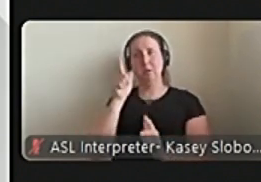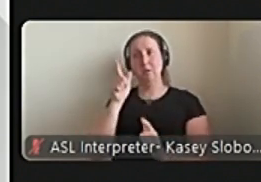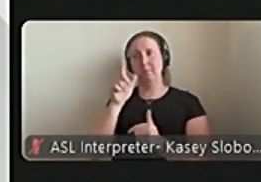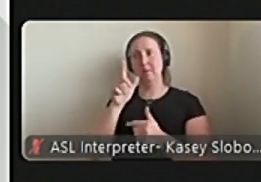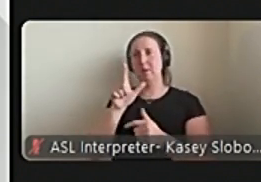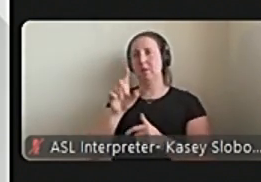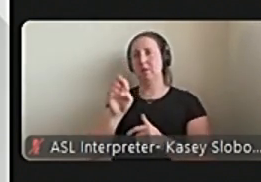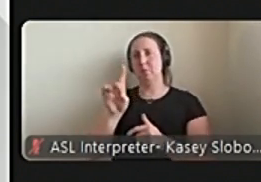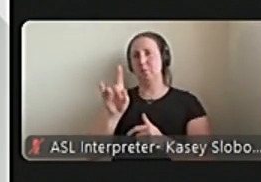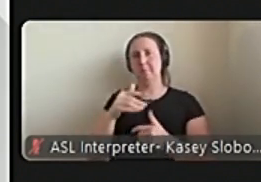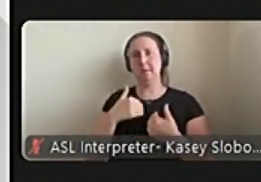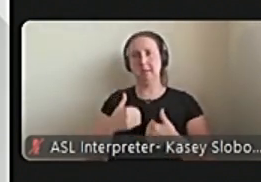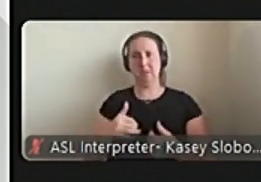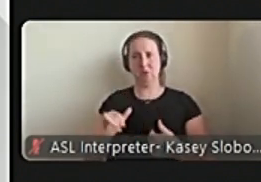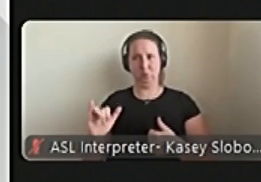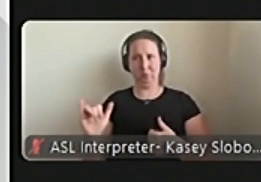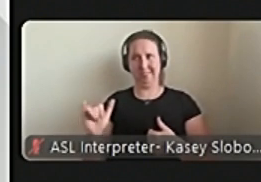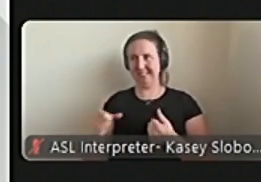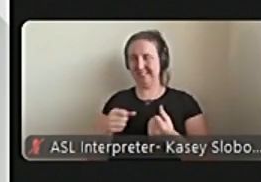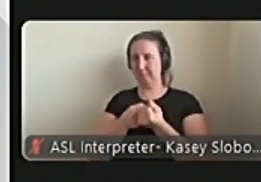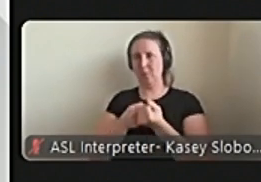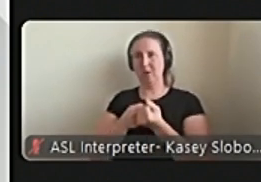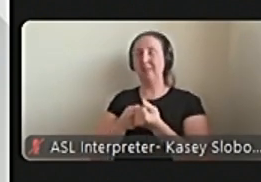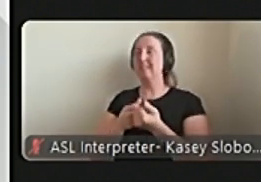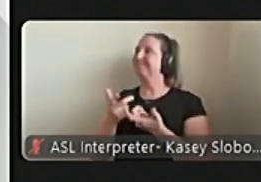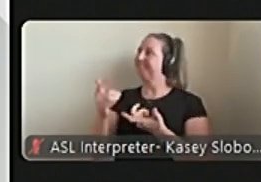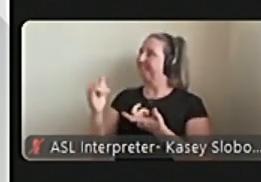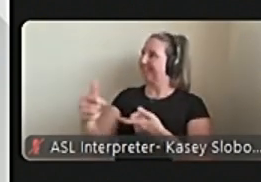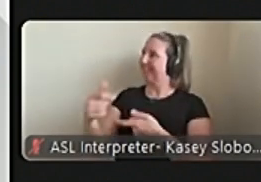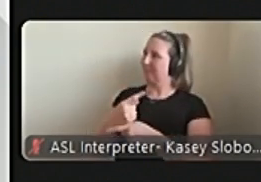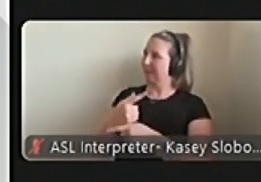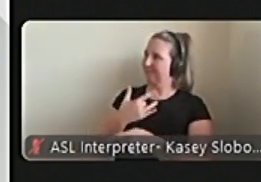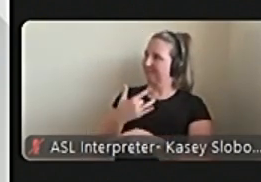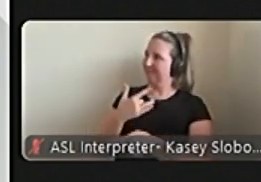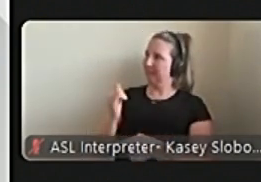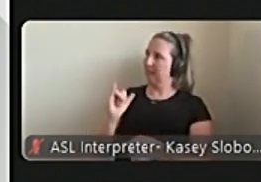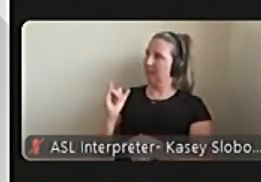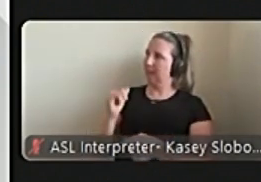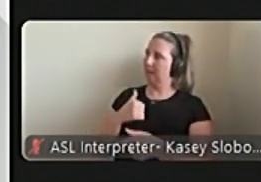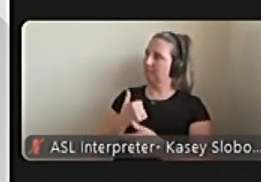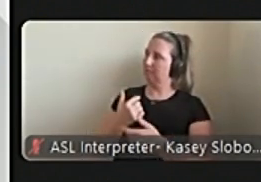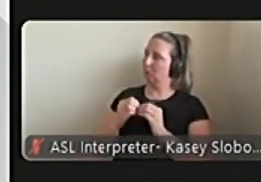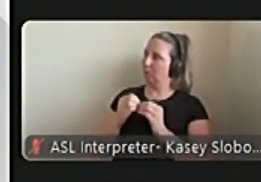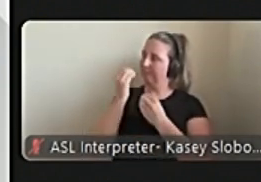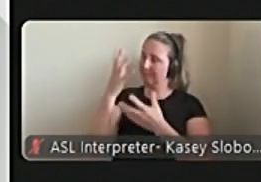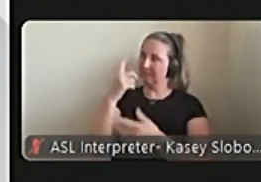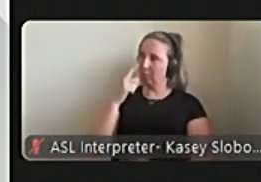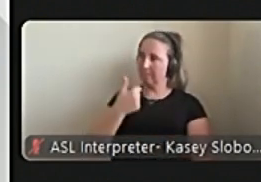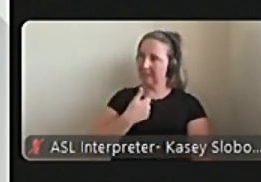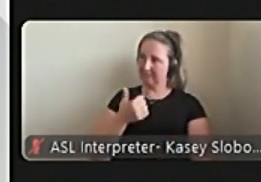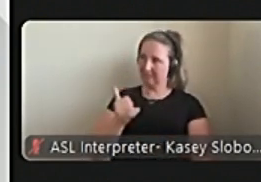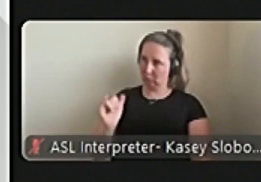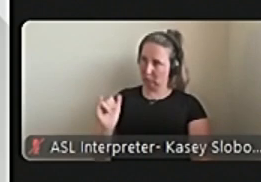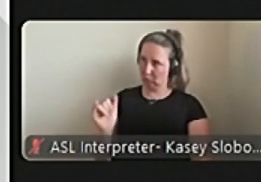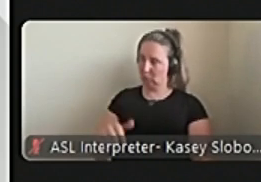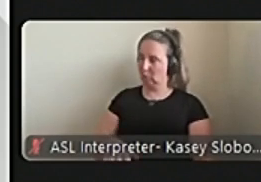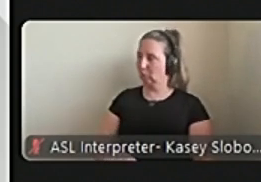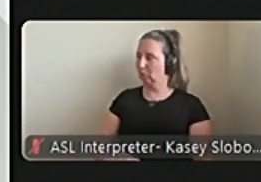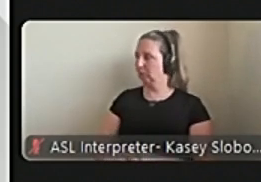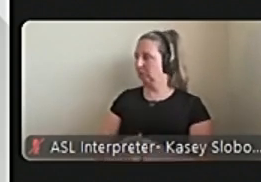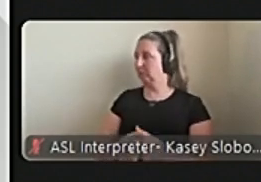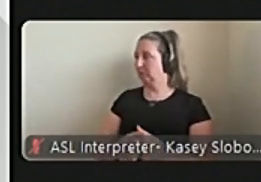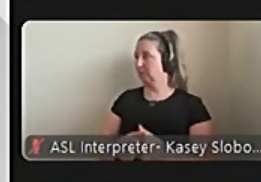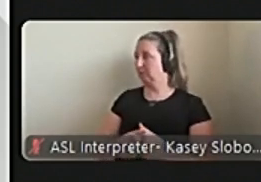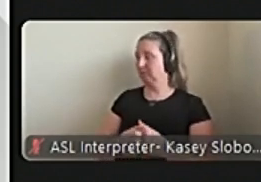mean, that's how I feel like I've been able to get better informed myself. absolutely, But then I'm oftentimes informing